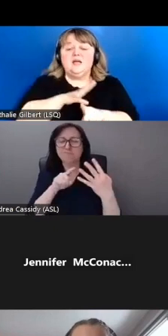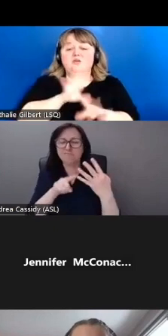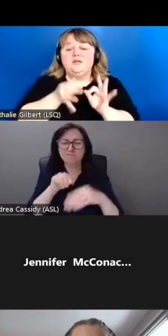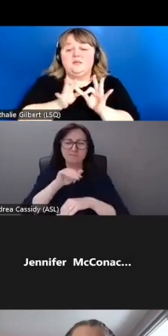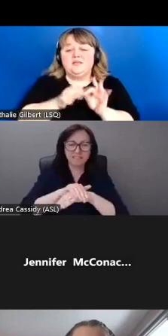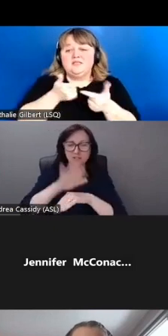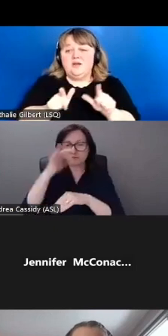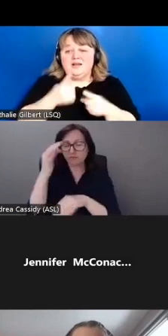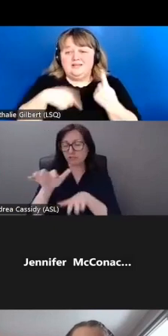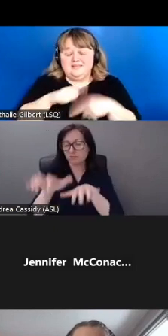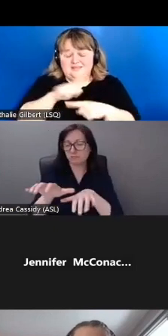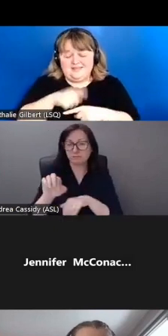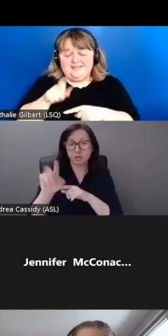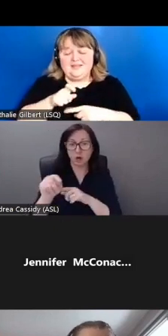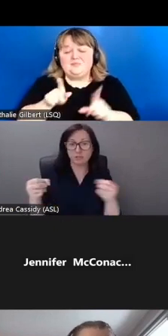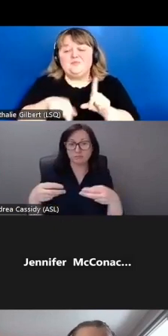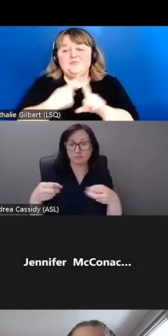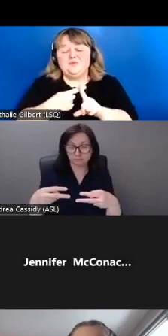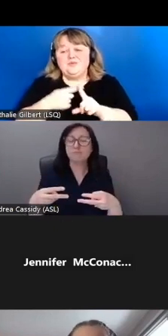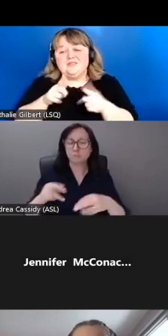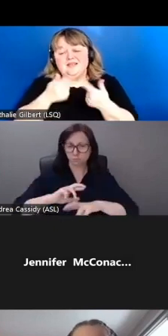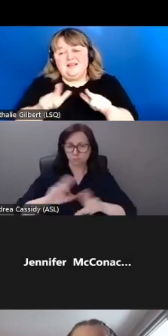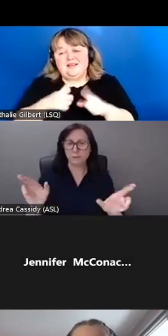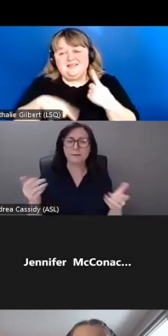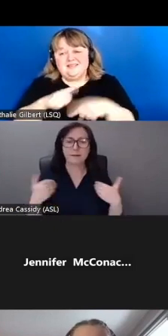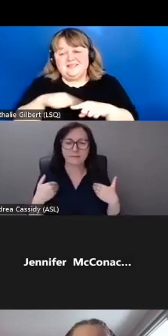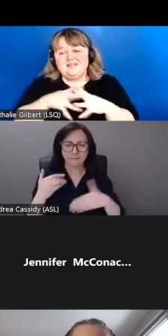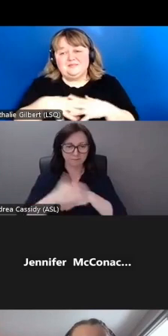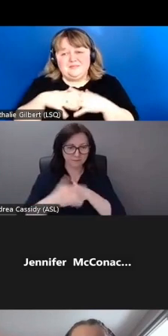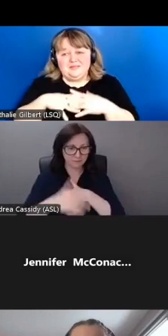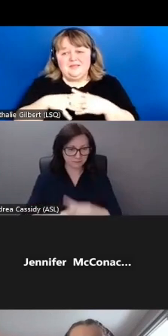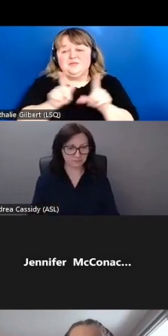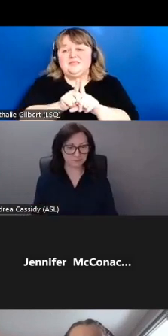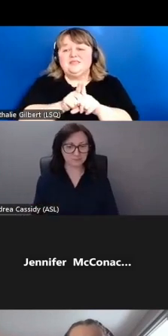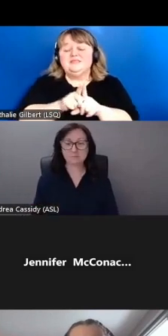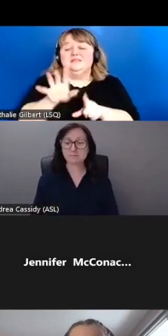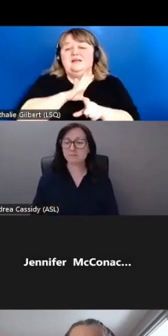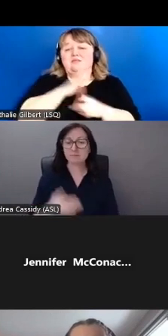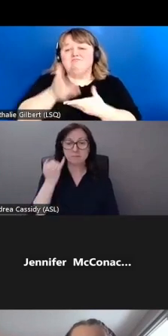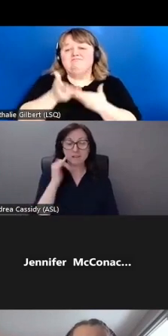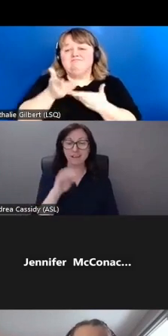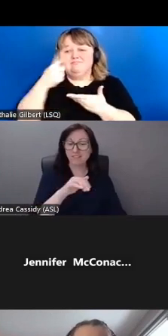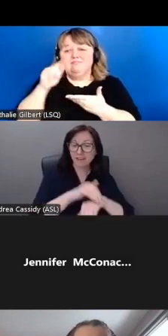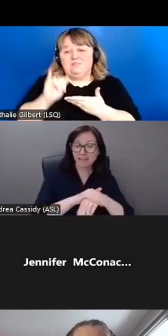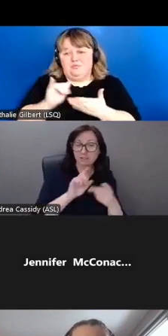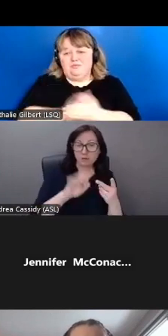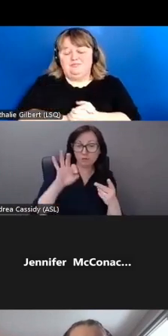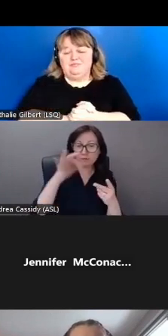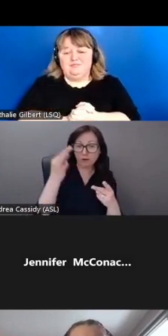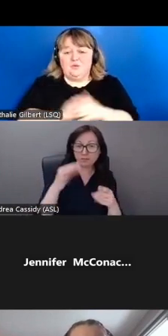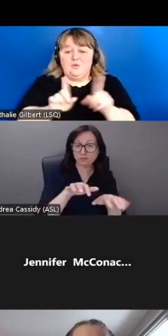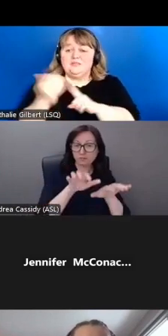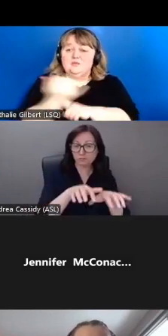French CART captioning are provided for this event. To turn on English or French CART